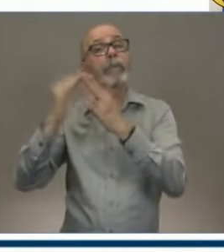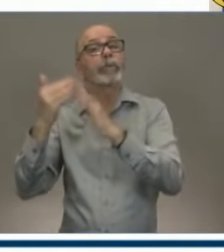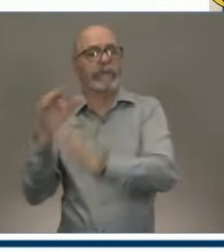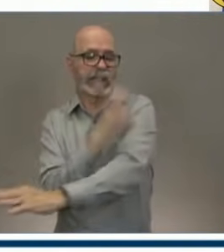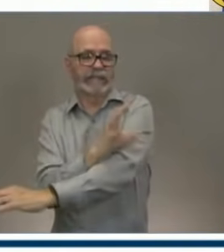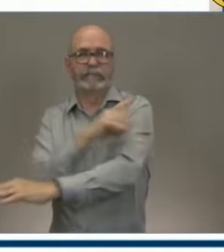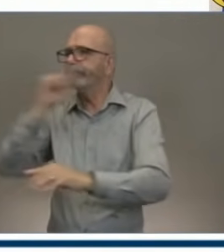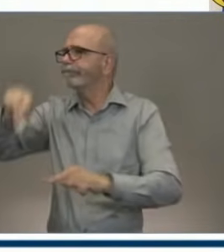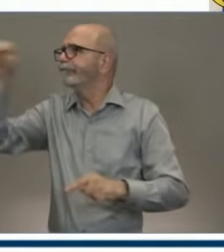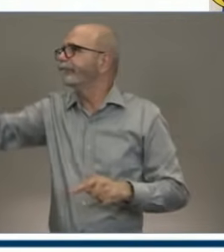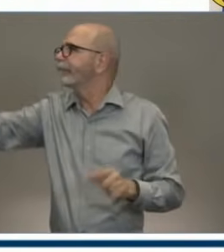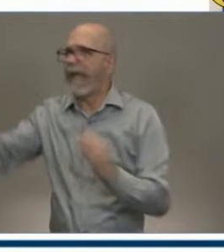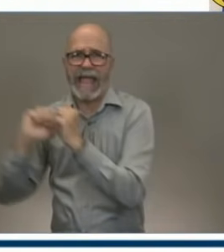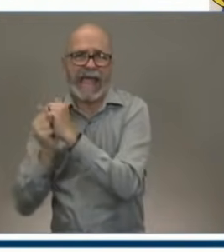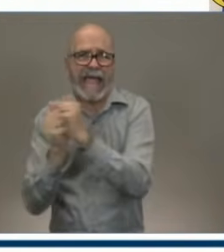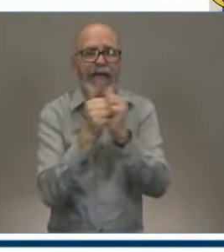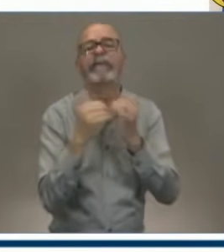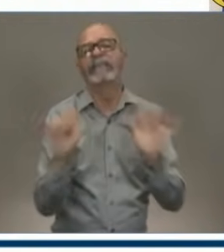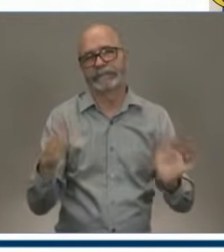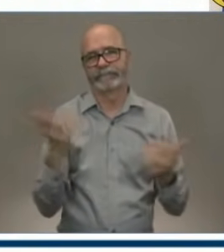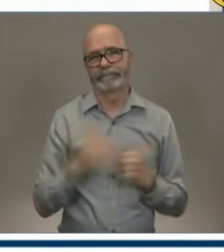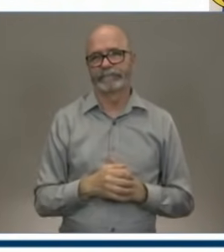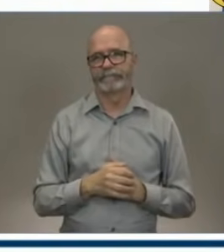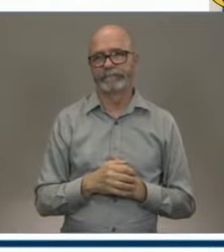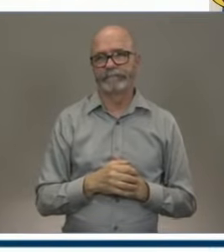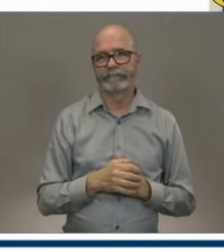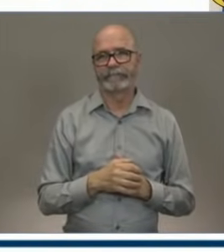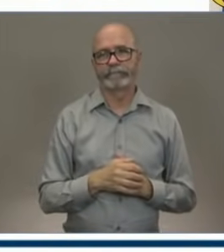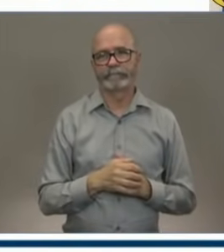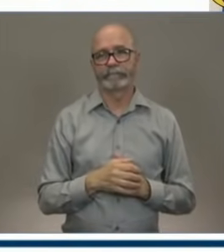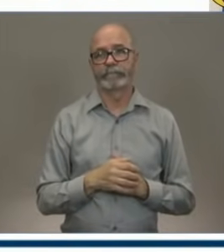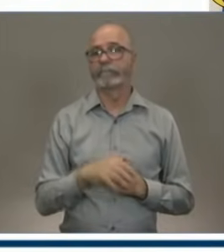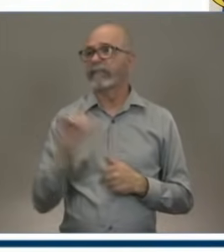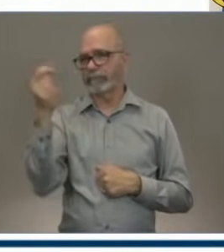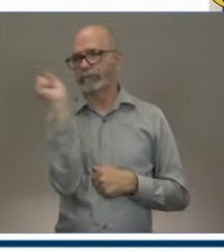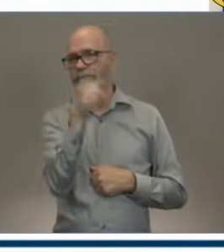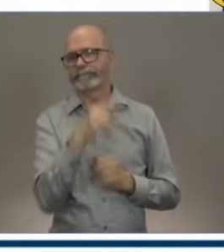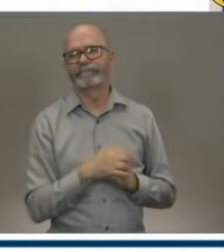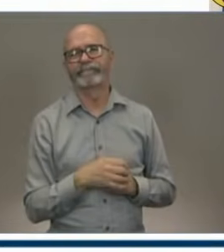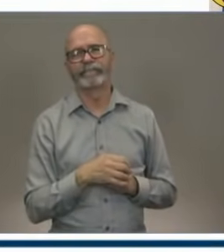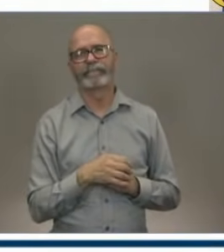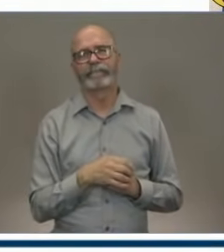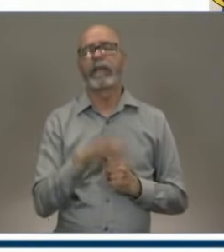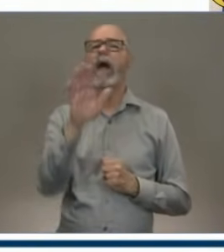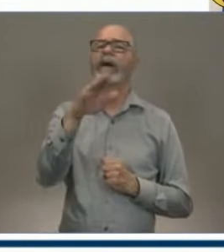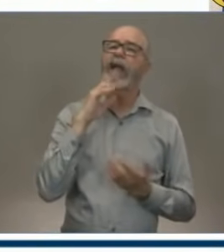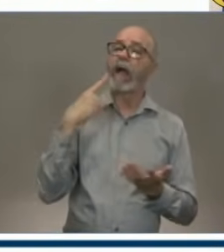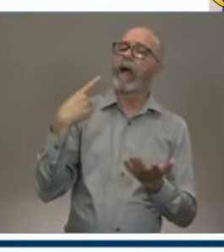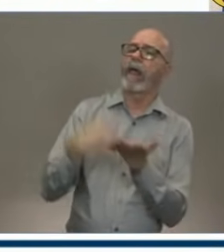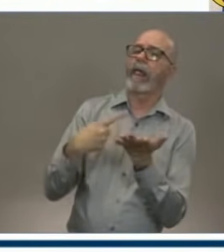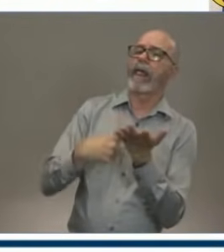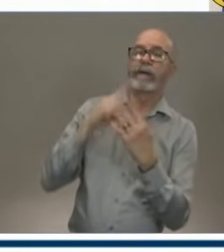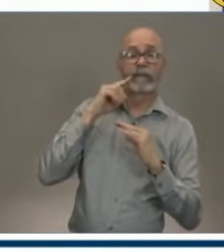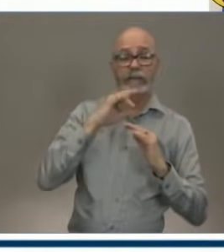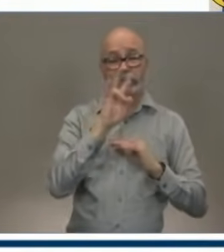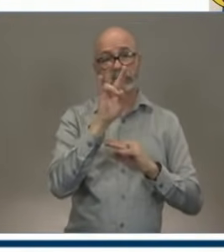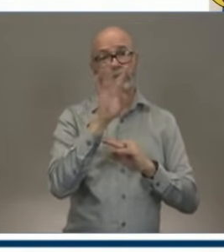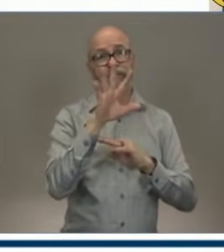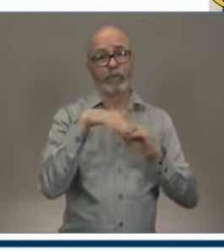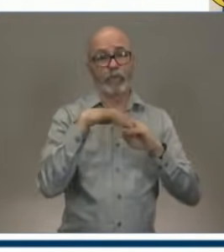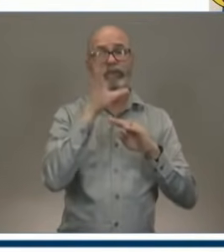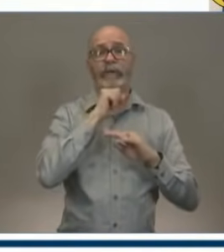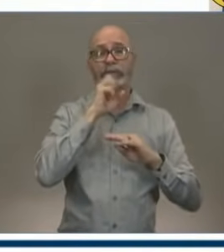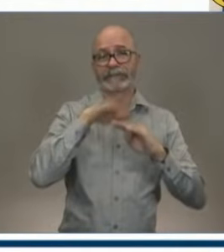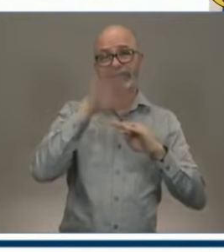Thank you. I'm hearing from people in the 80 and older age category of 75 and older who are wondering about how they'll actually be notified when it's